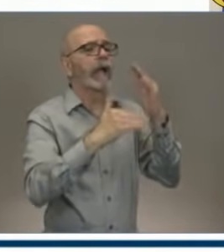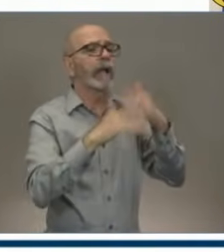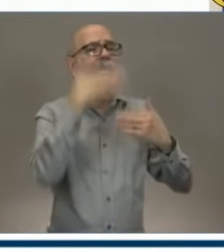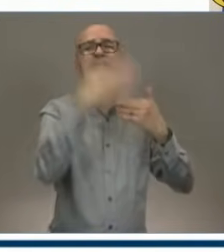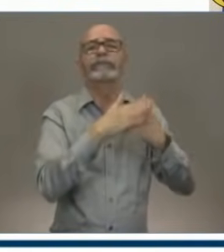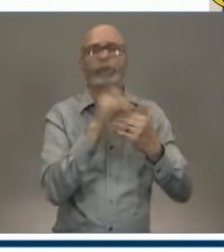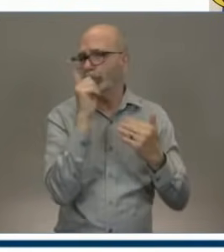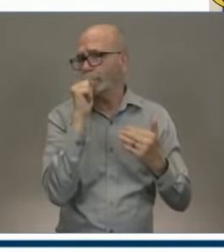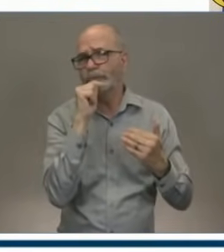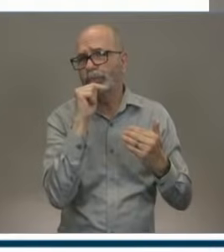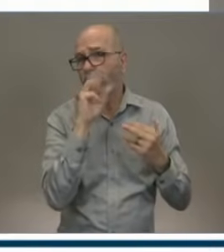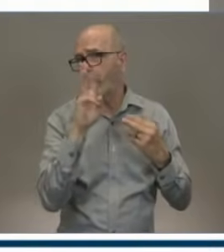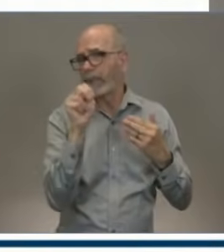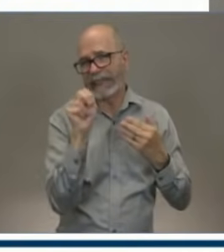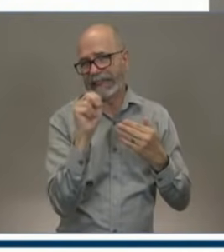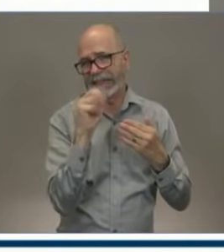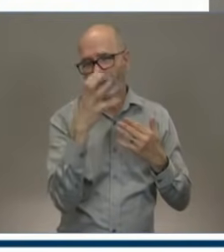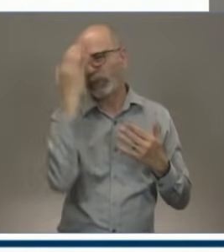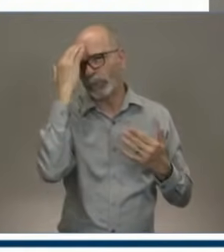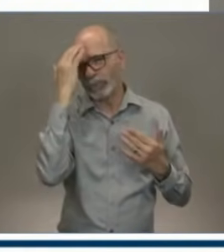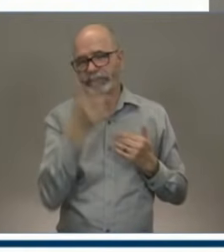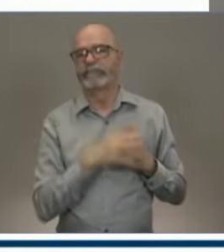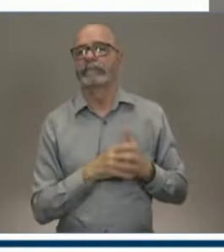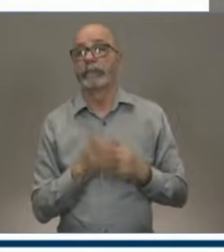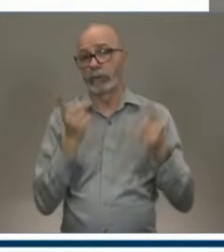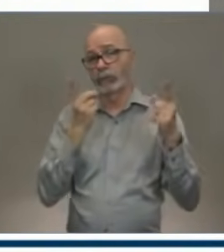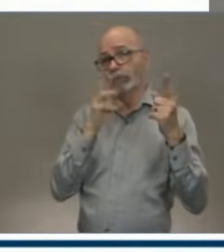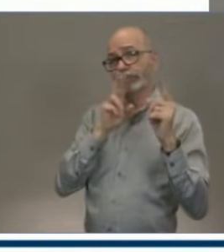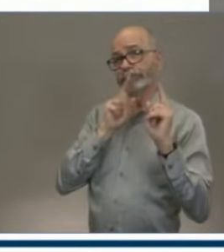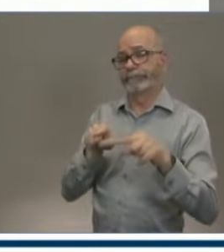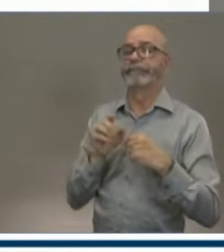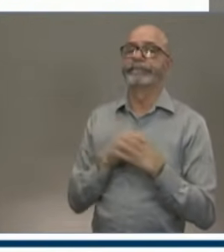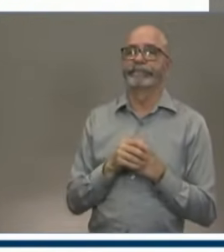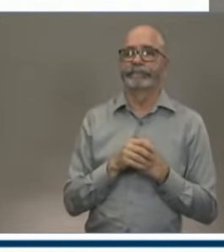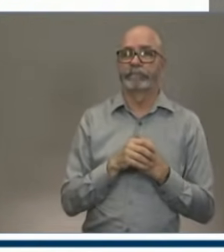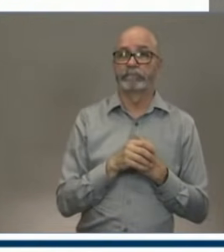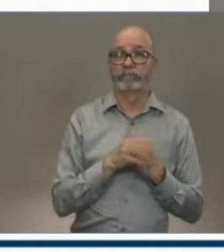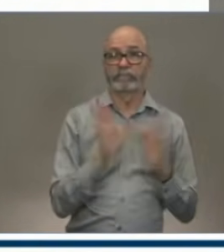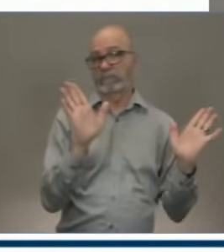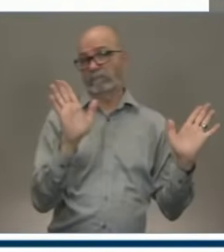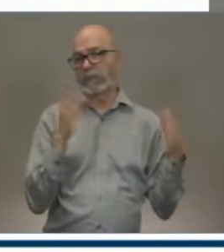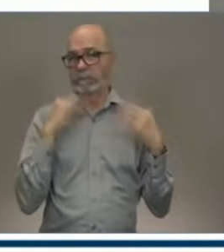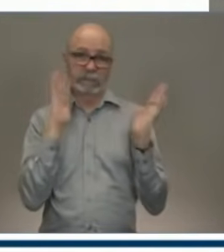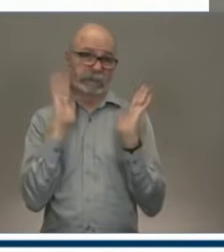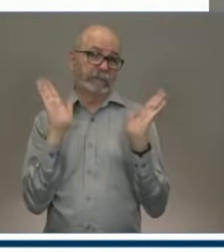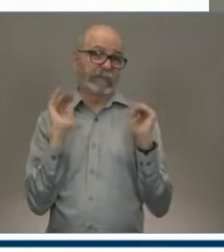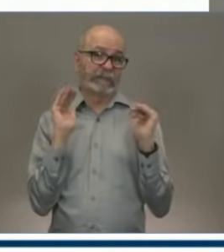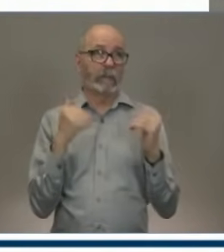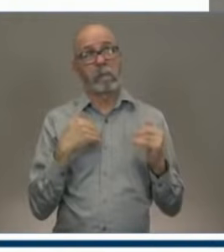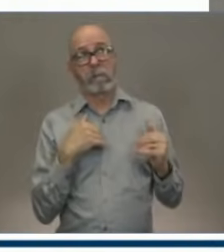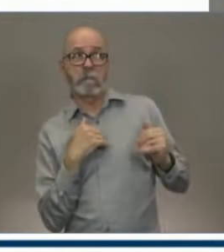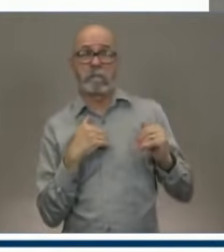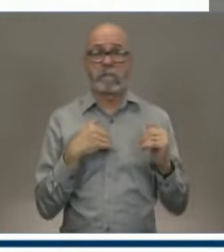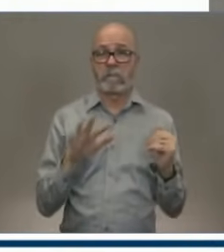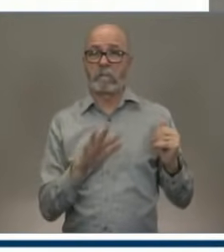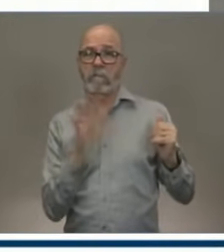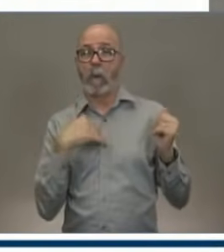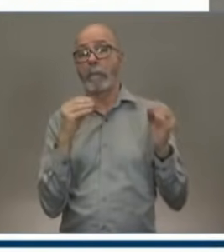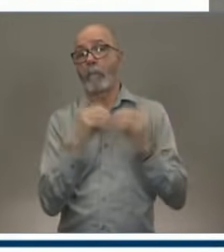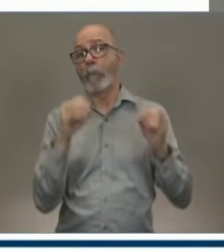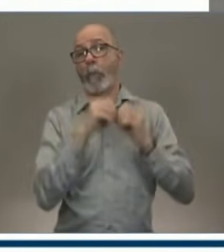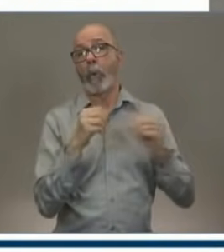So that we're looking at, we expect to get much greater supplies of vaccine